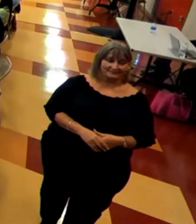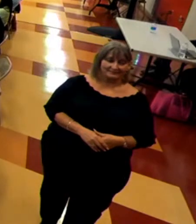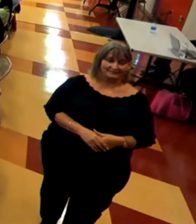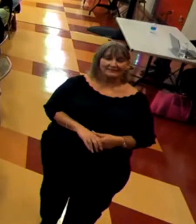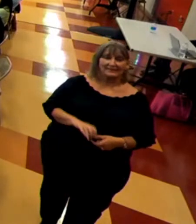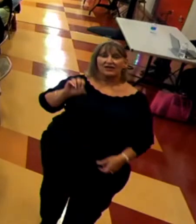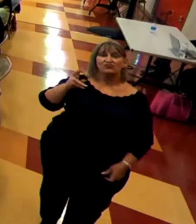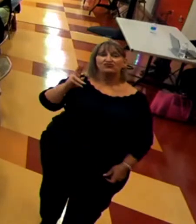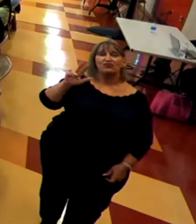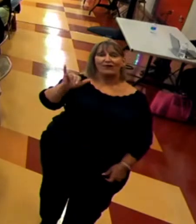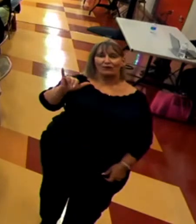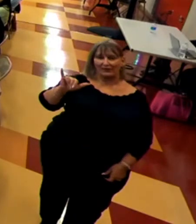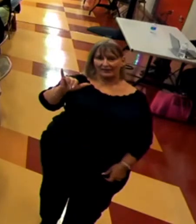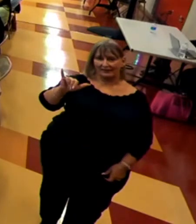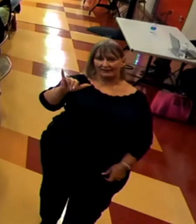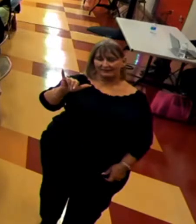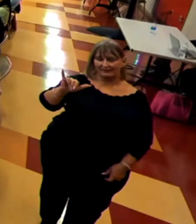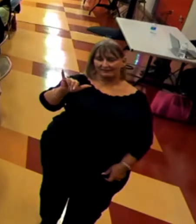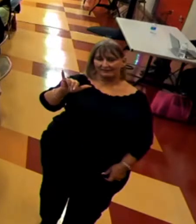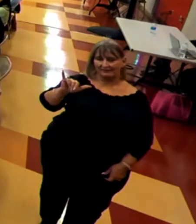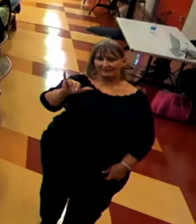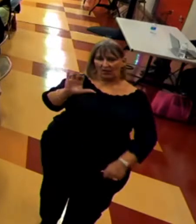Sherry's coming up